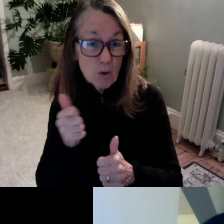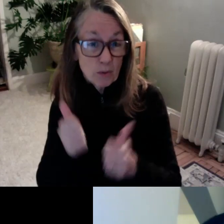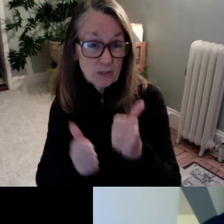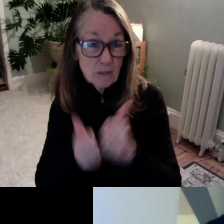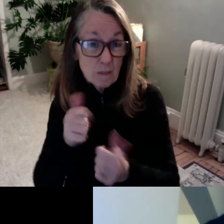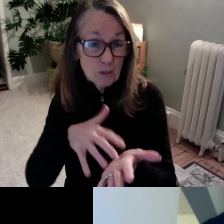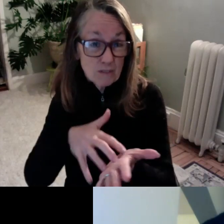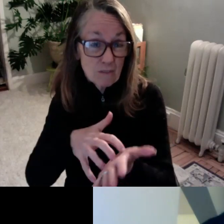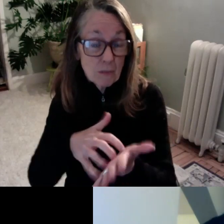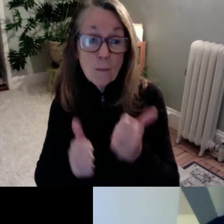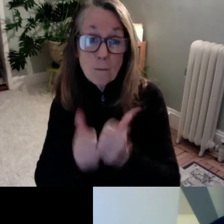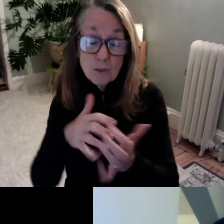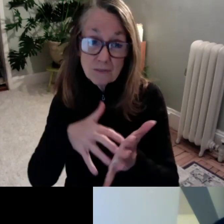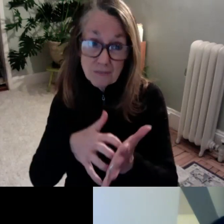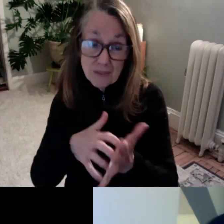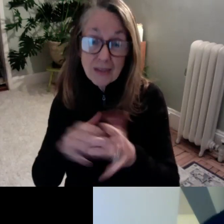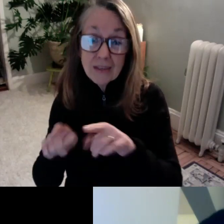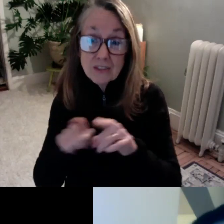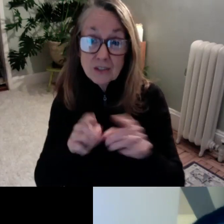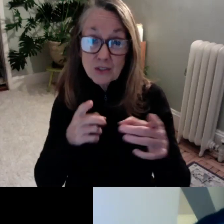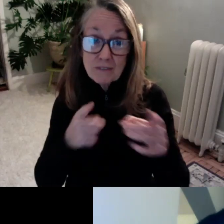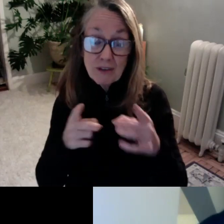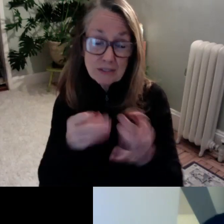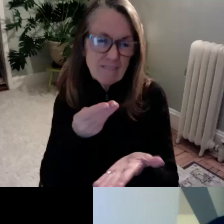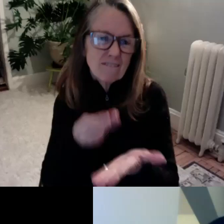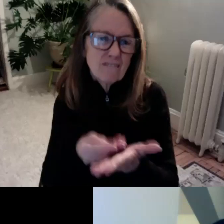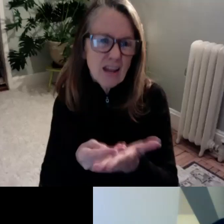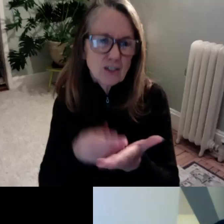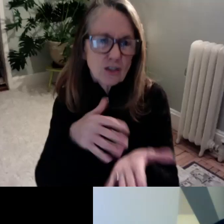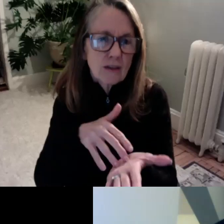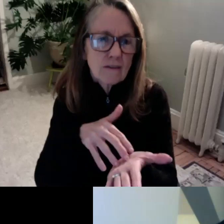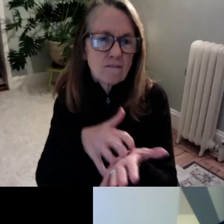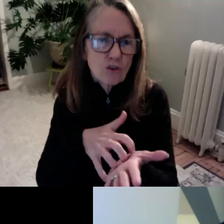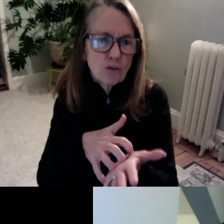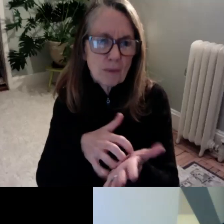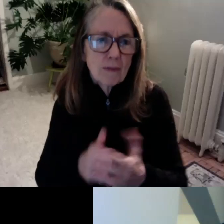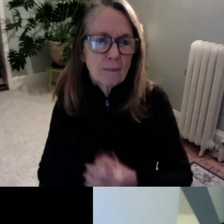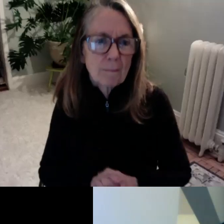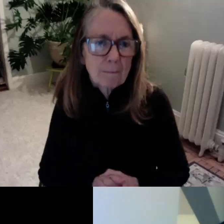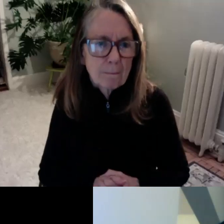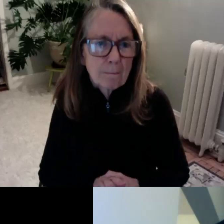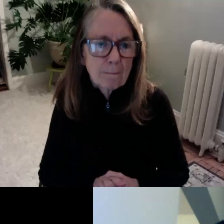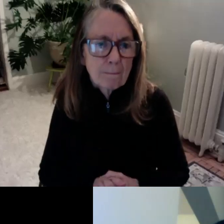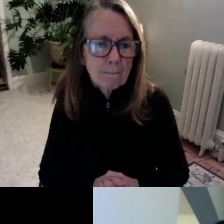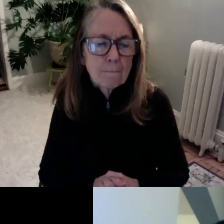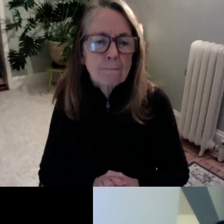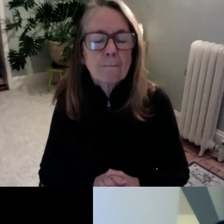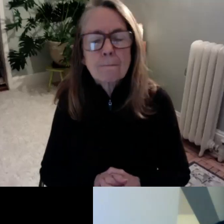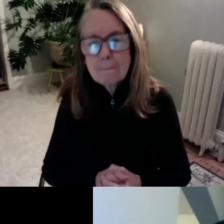most vulnerable is also defined as financially vulnerable. Okay.